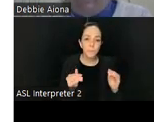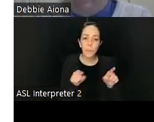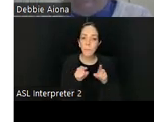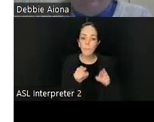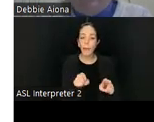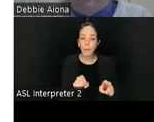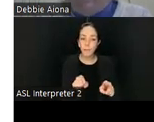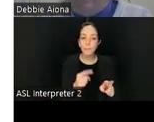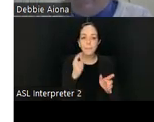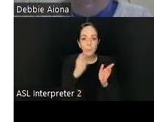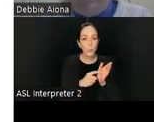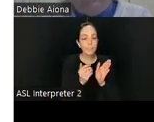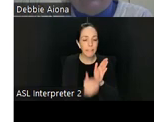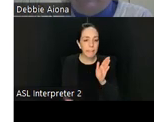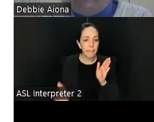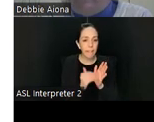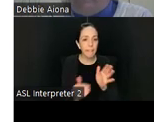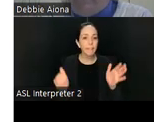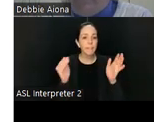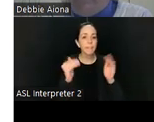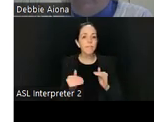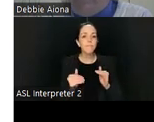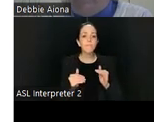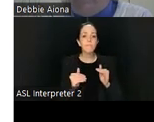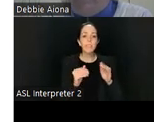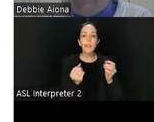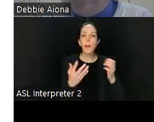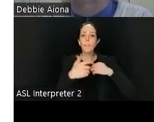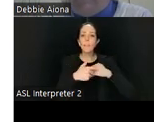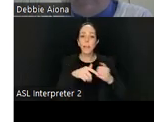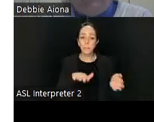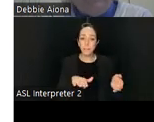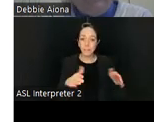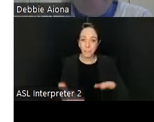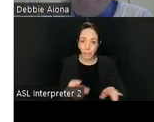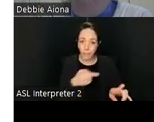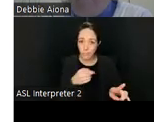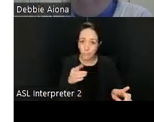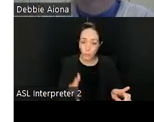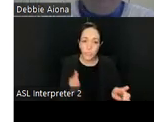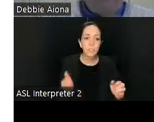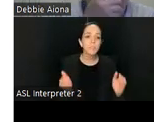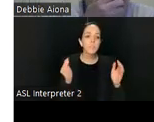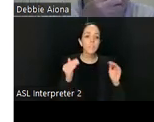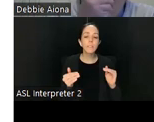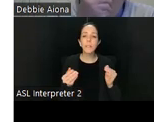Any questions, concerns, additions to this, the rest of this list in this section?